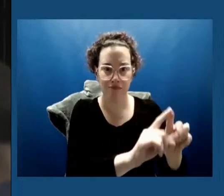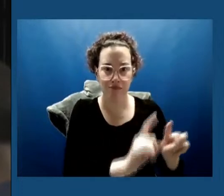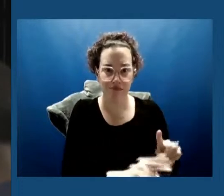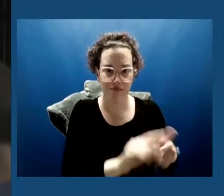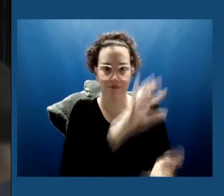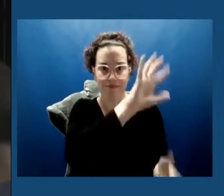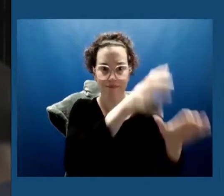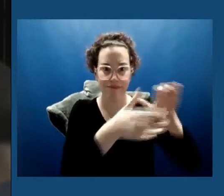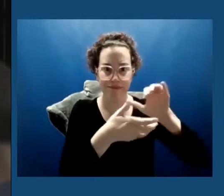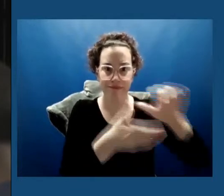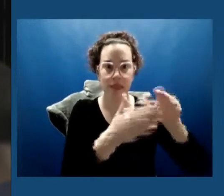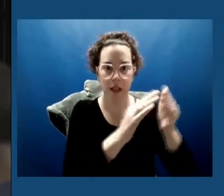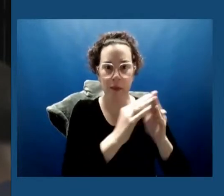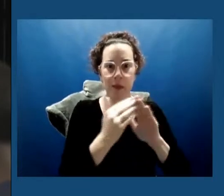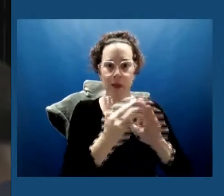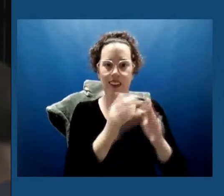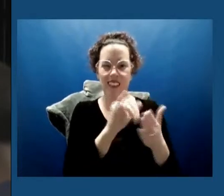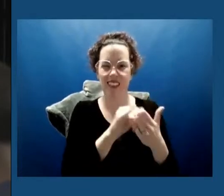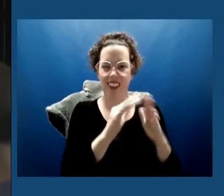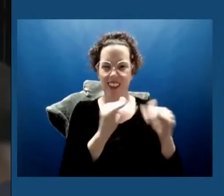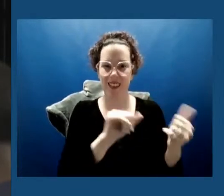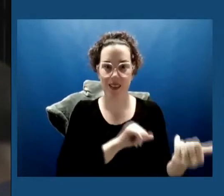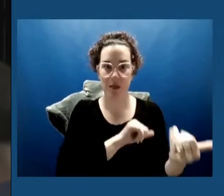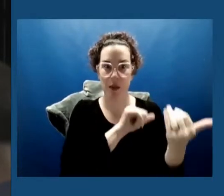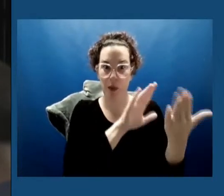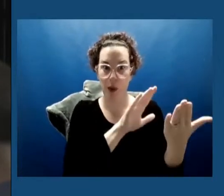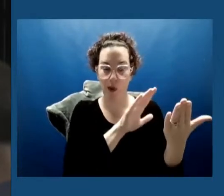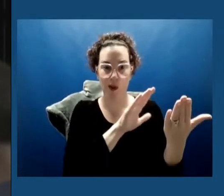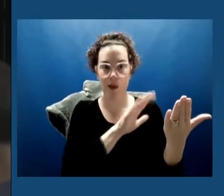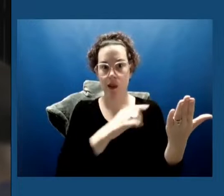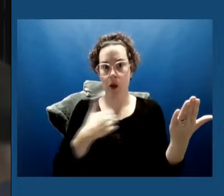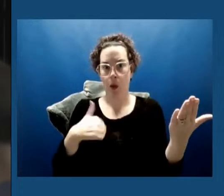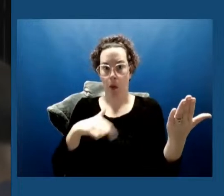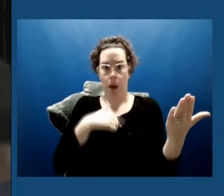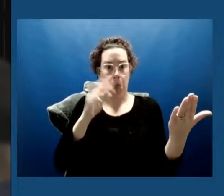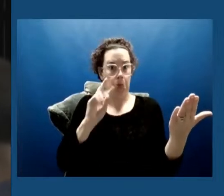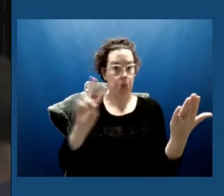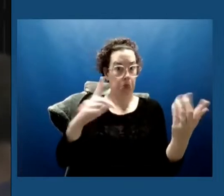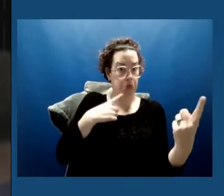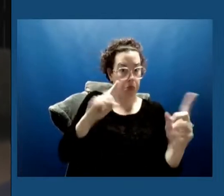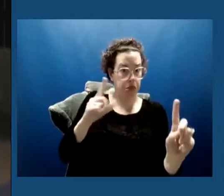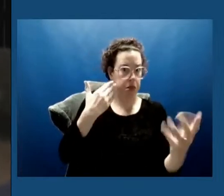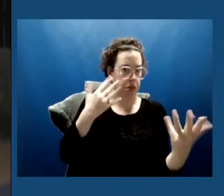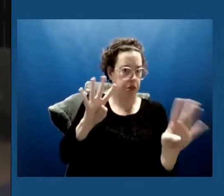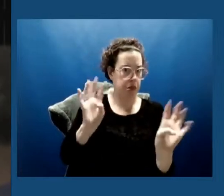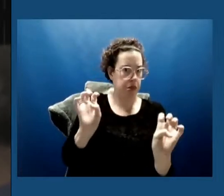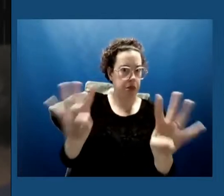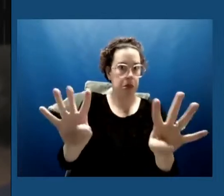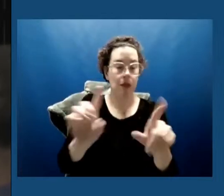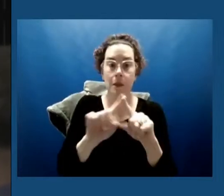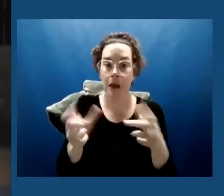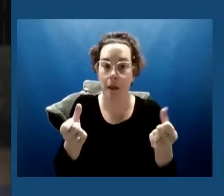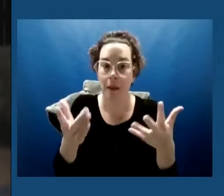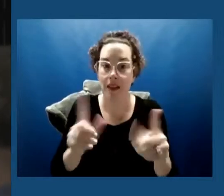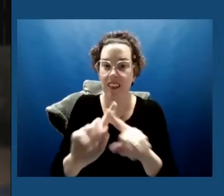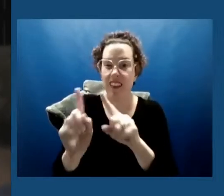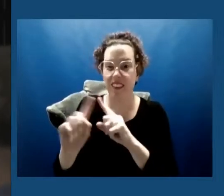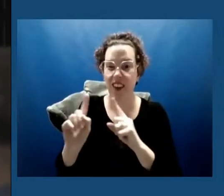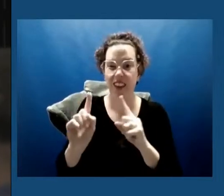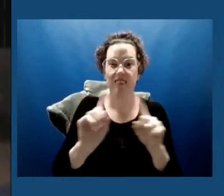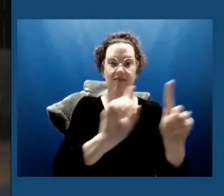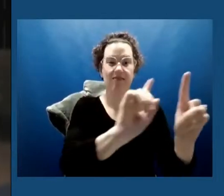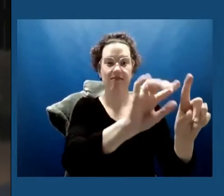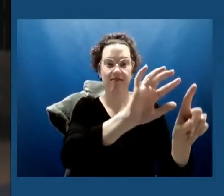that systems approach that we didn't know it would work, but the putting a bunch of communities together, having